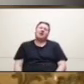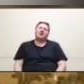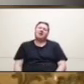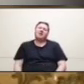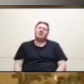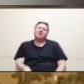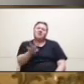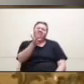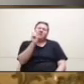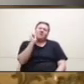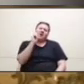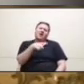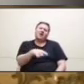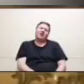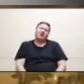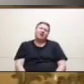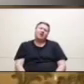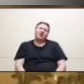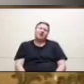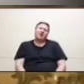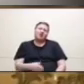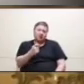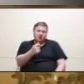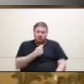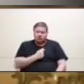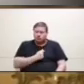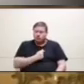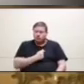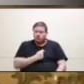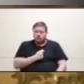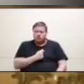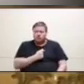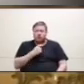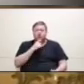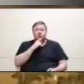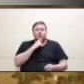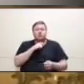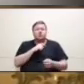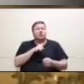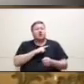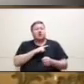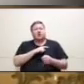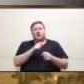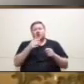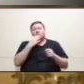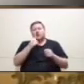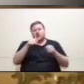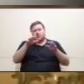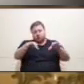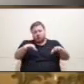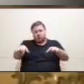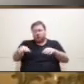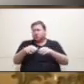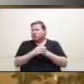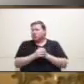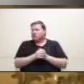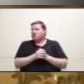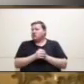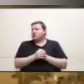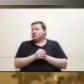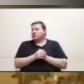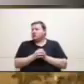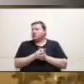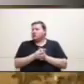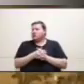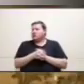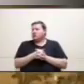Okay, we have now been using this mic because these mics were lying somewhere. So can you put them in front there? So we need them.